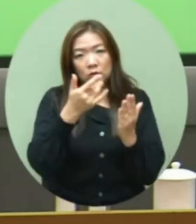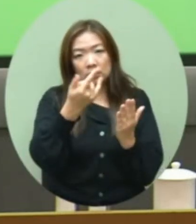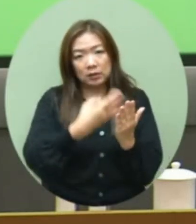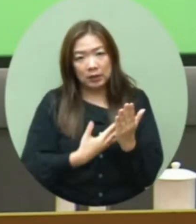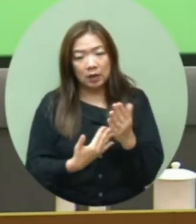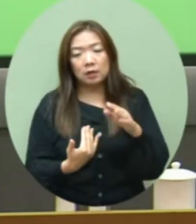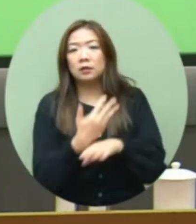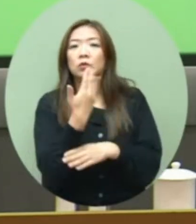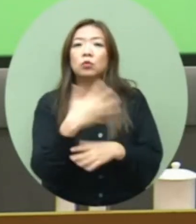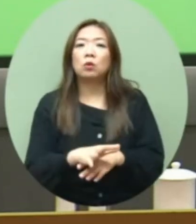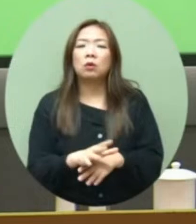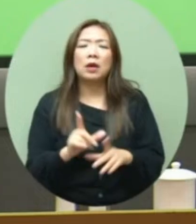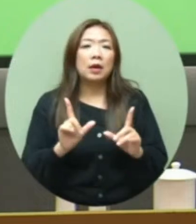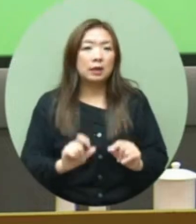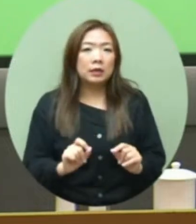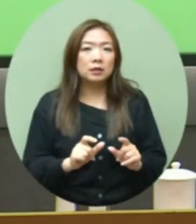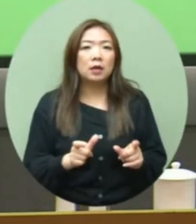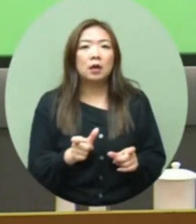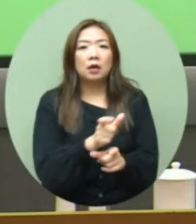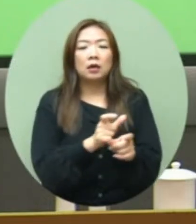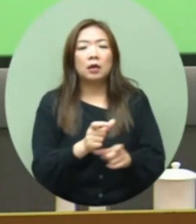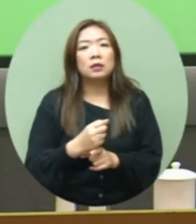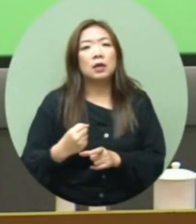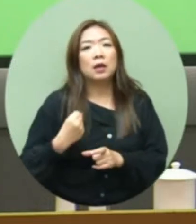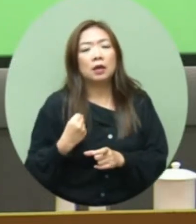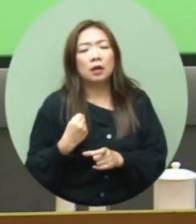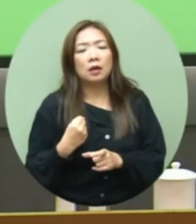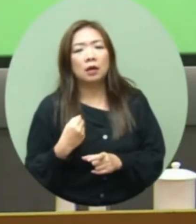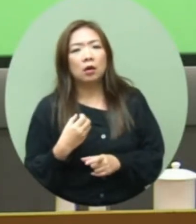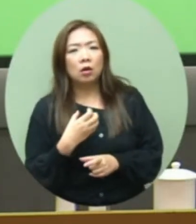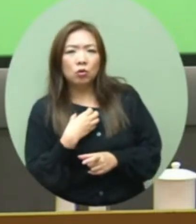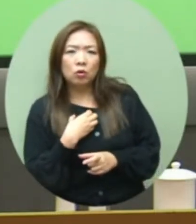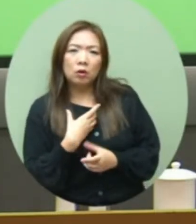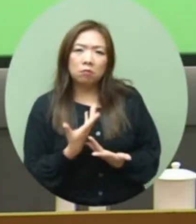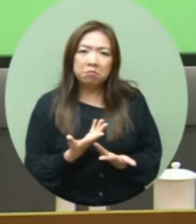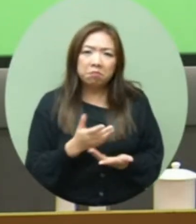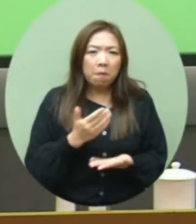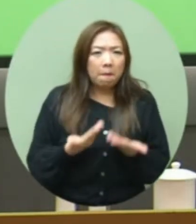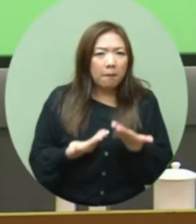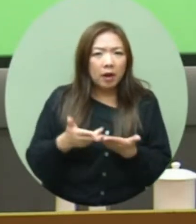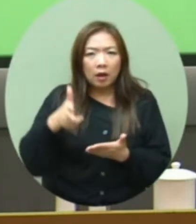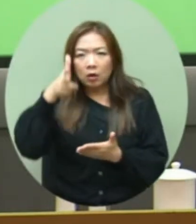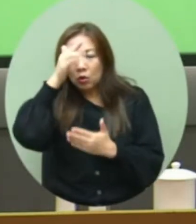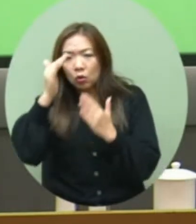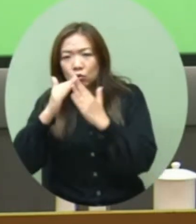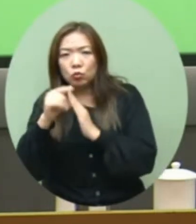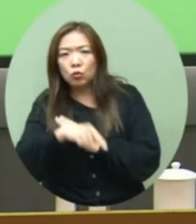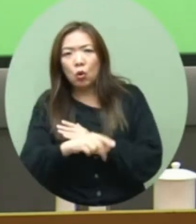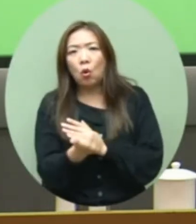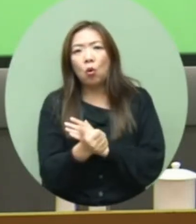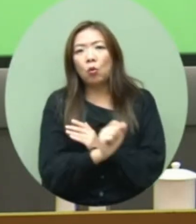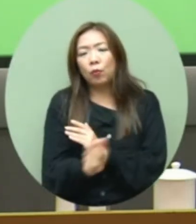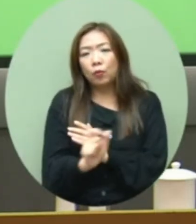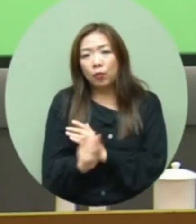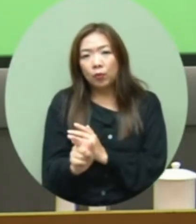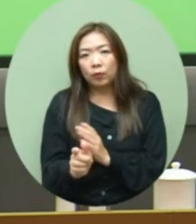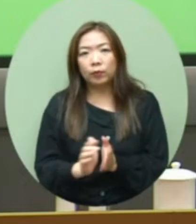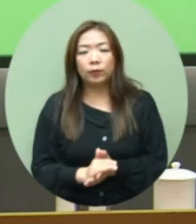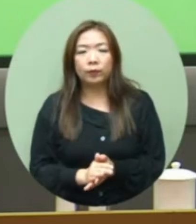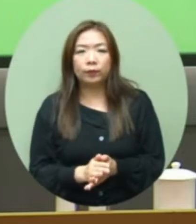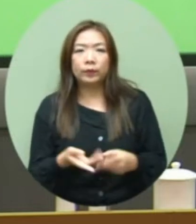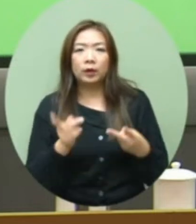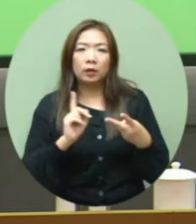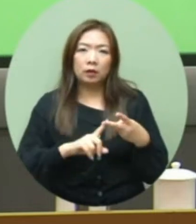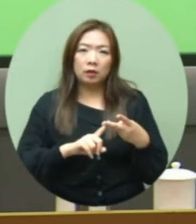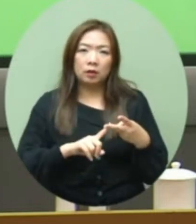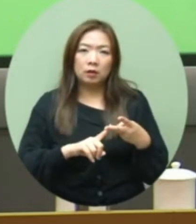housing. Those who remain are those who are ineligible for public housing. They